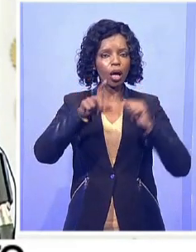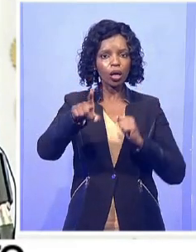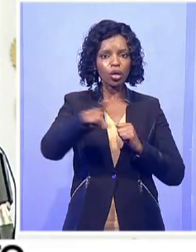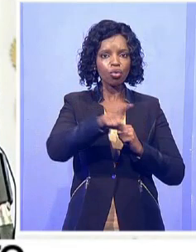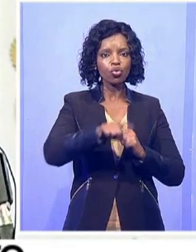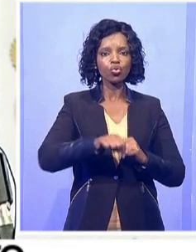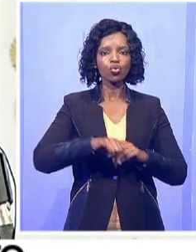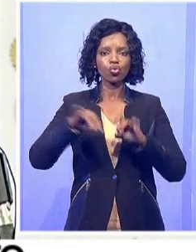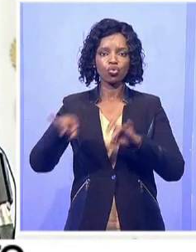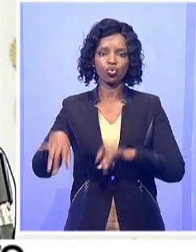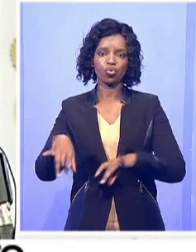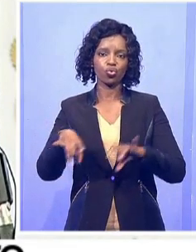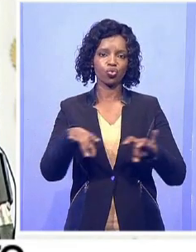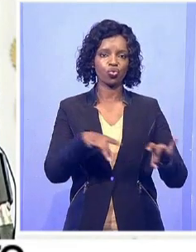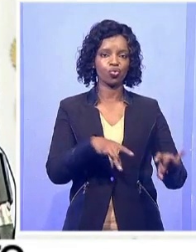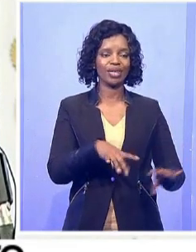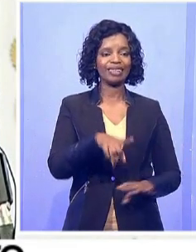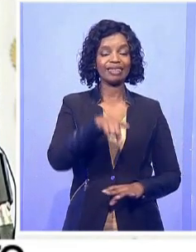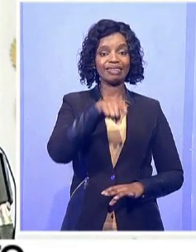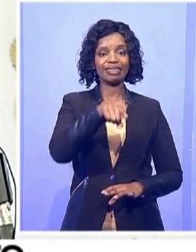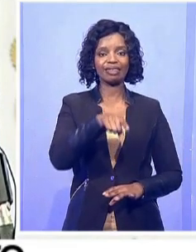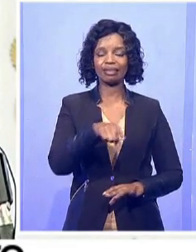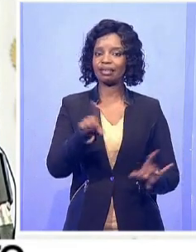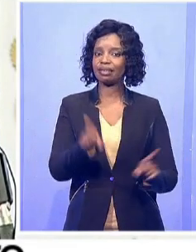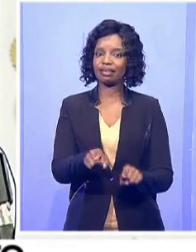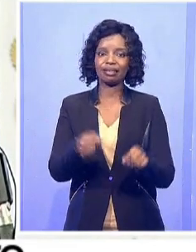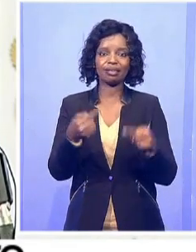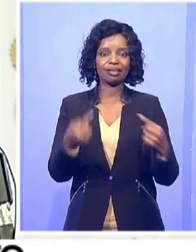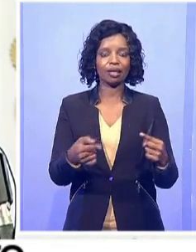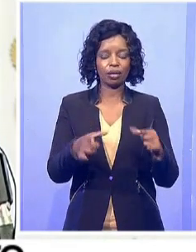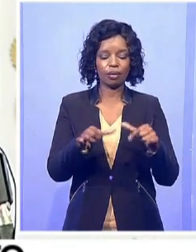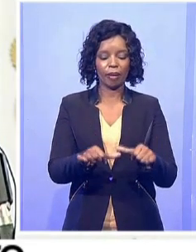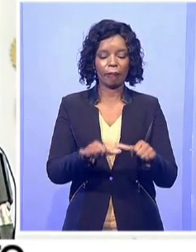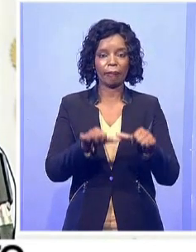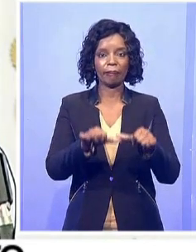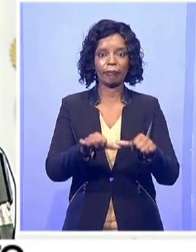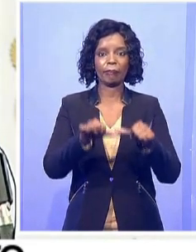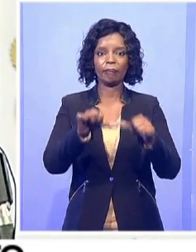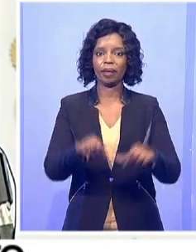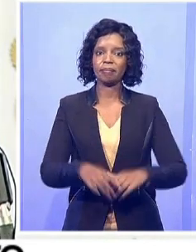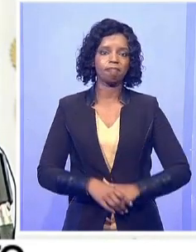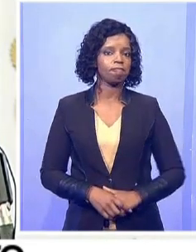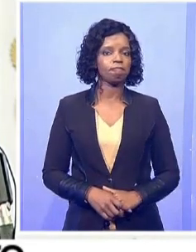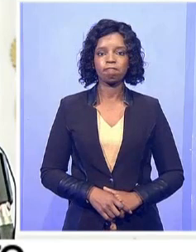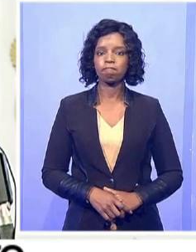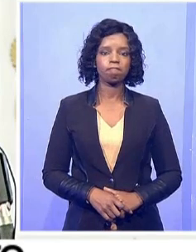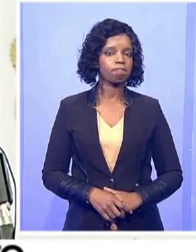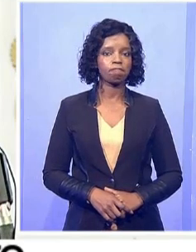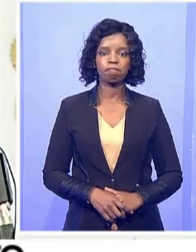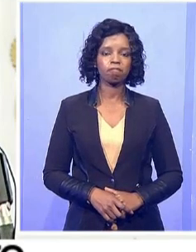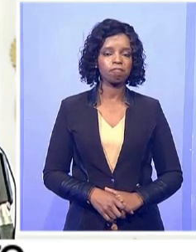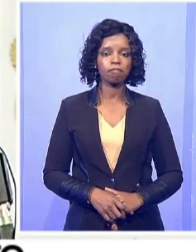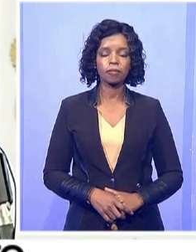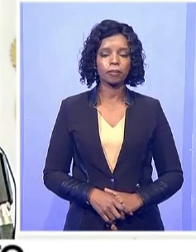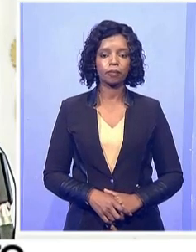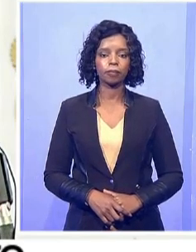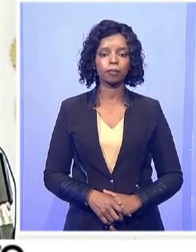this cannot be allowed to persist. This cannot be allowed to continue.